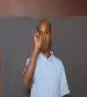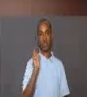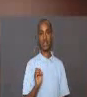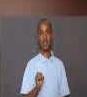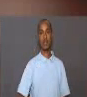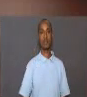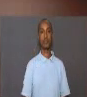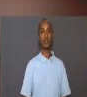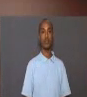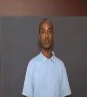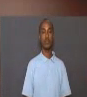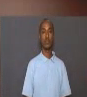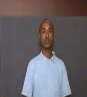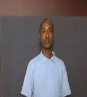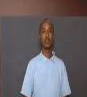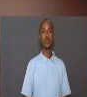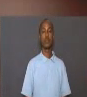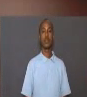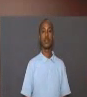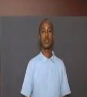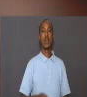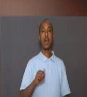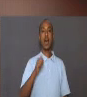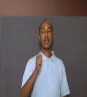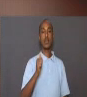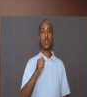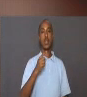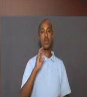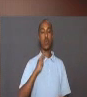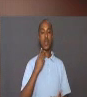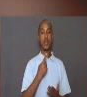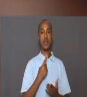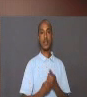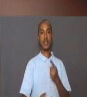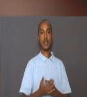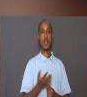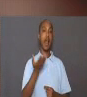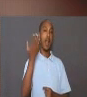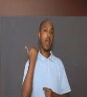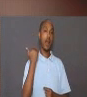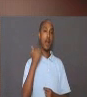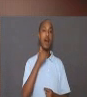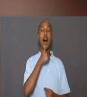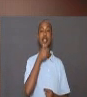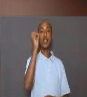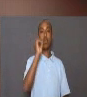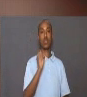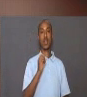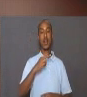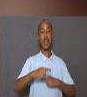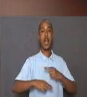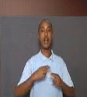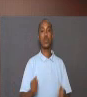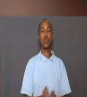oxides. As we discussed earlier in this lesson, when acidic oxides